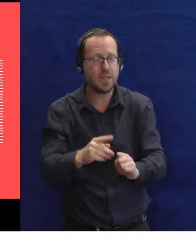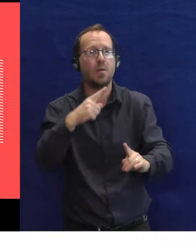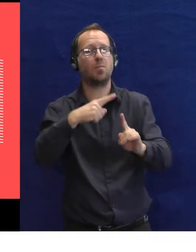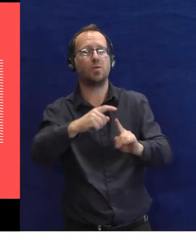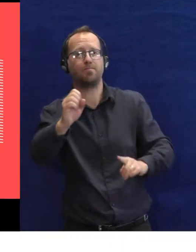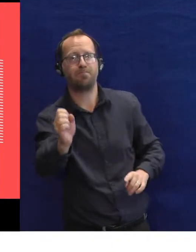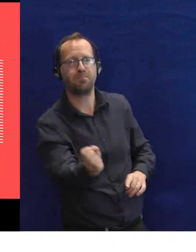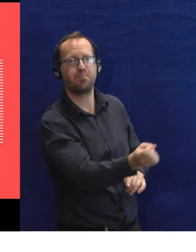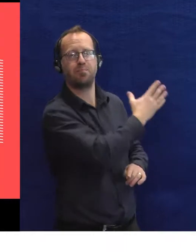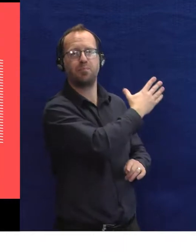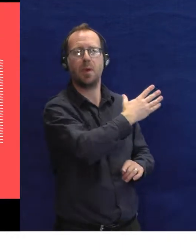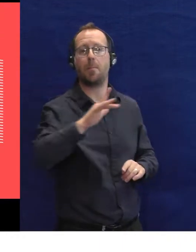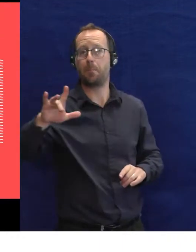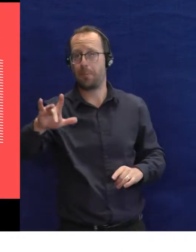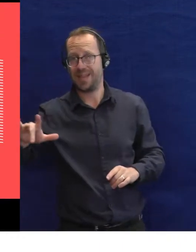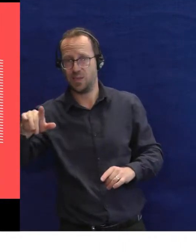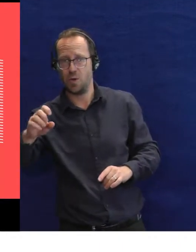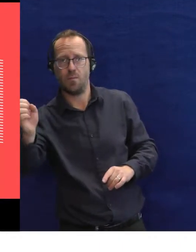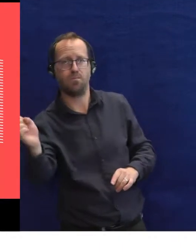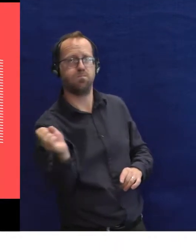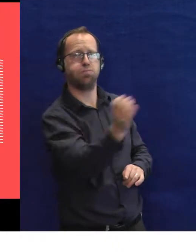point to the users using their mobile data.